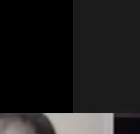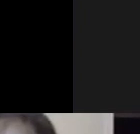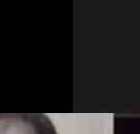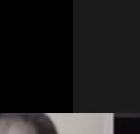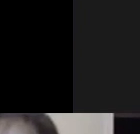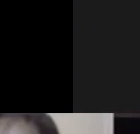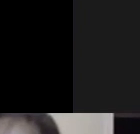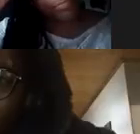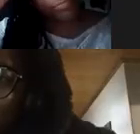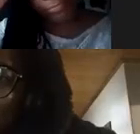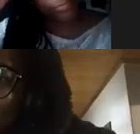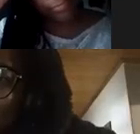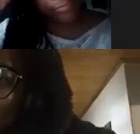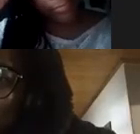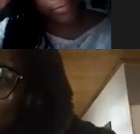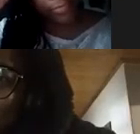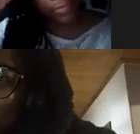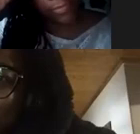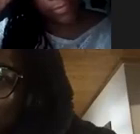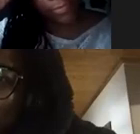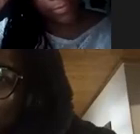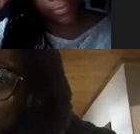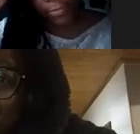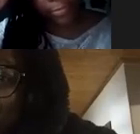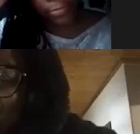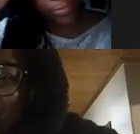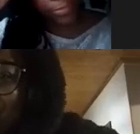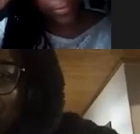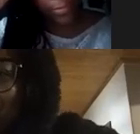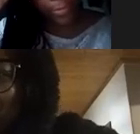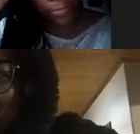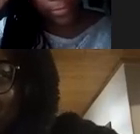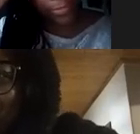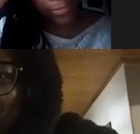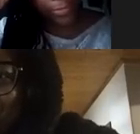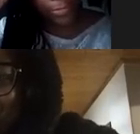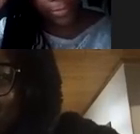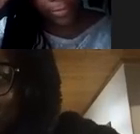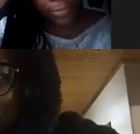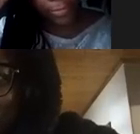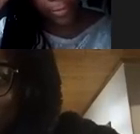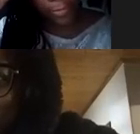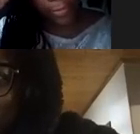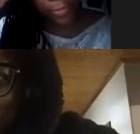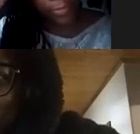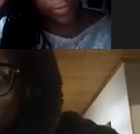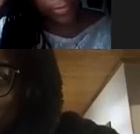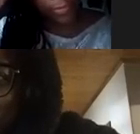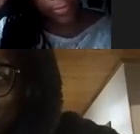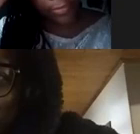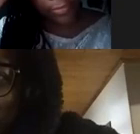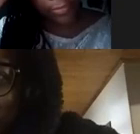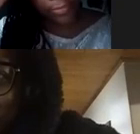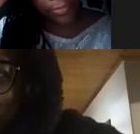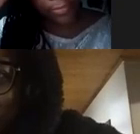in this. Well, actually, I think there's been quite a lot of African stuff in today. We probably have less representation from the small